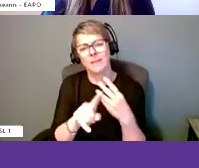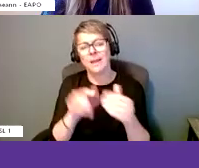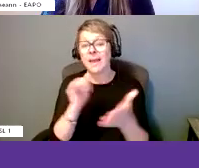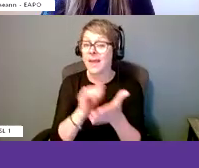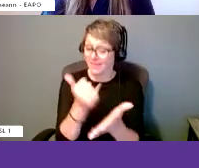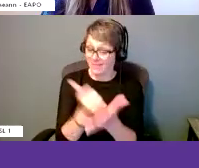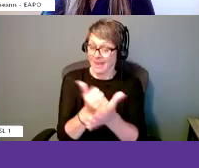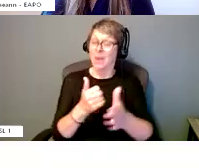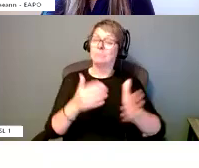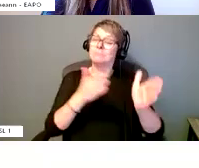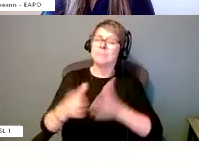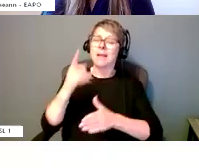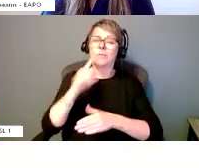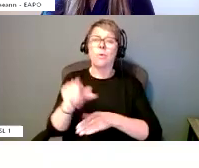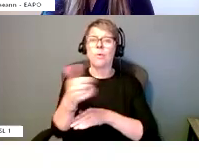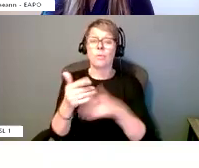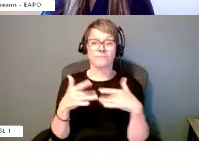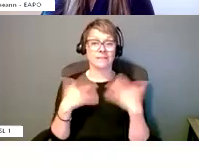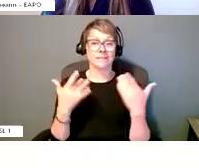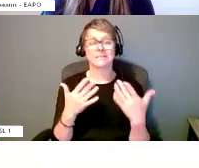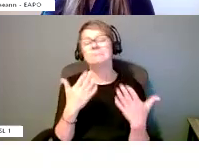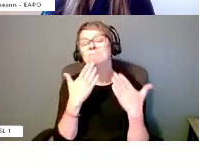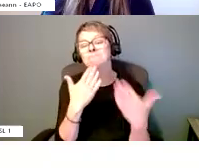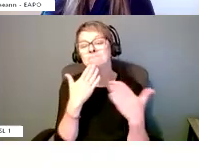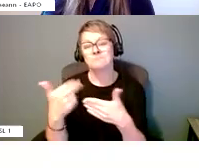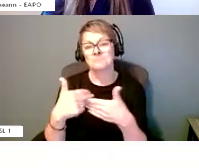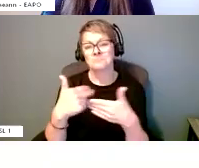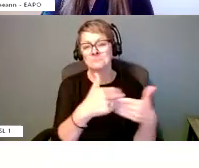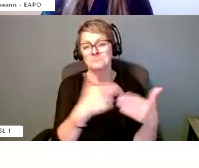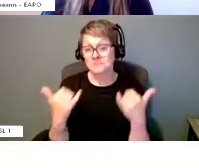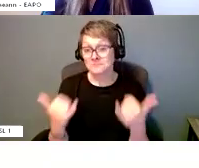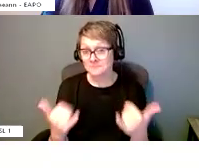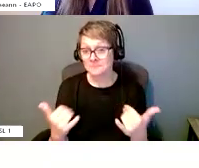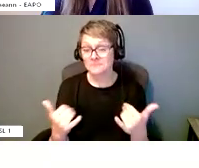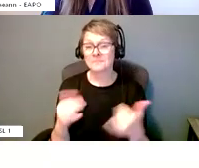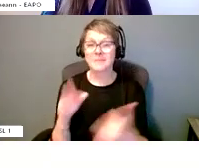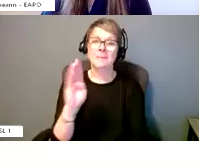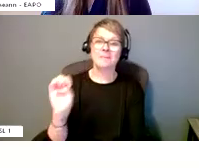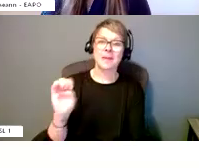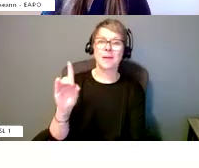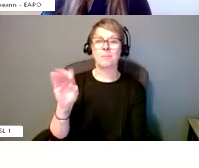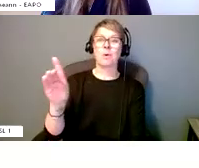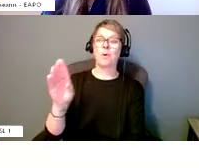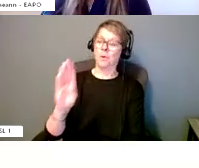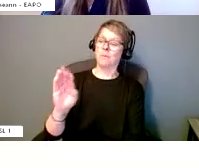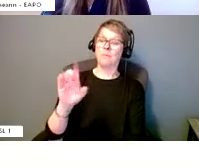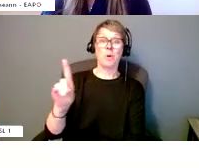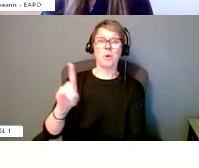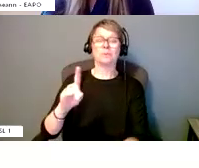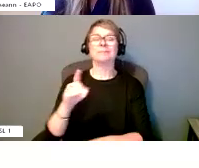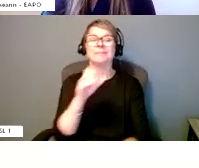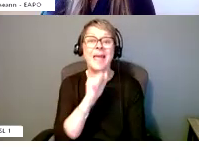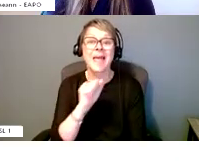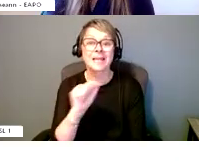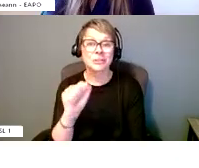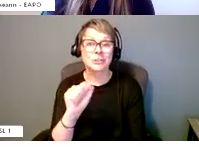So thank you again for everyone joining. Be bold, age with the dignity, age with